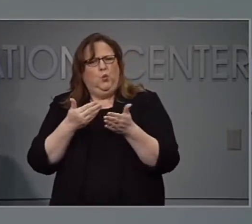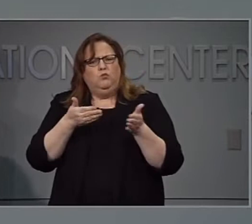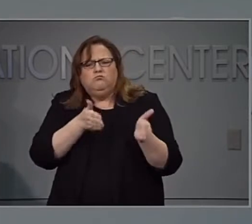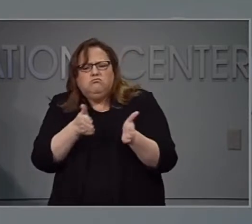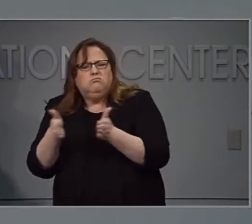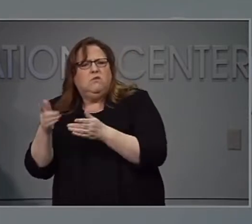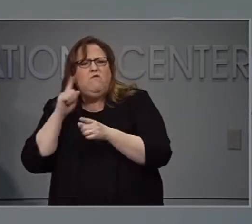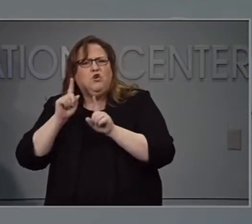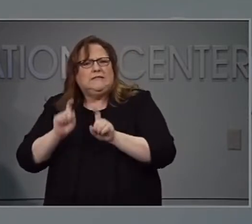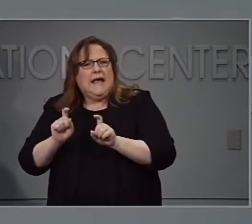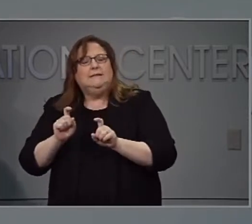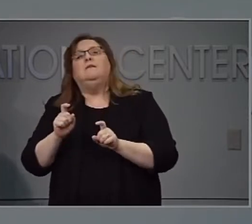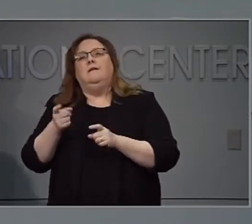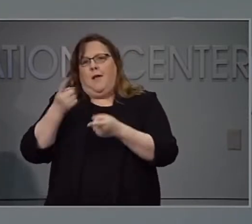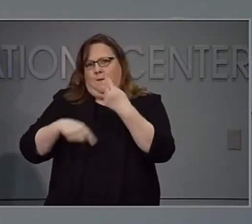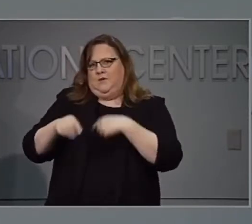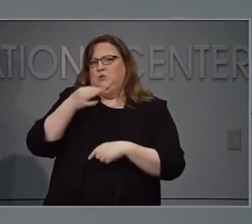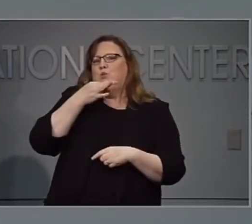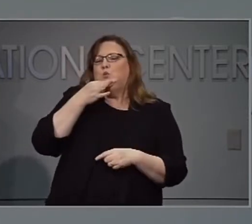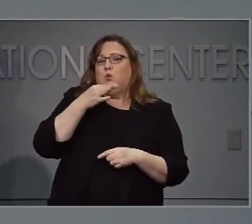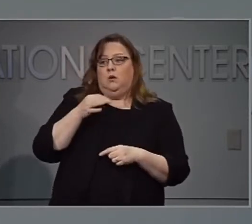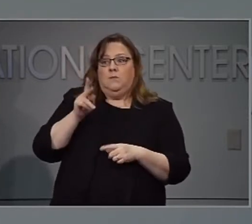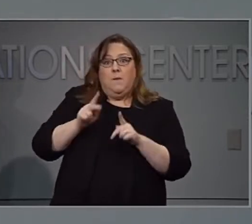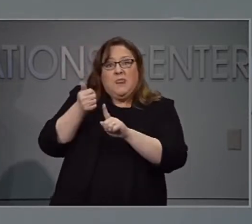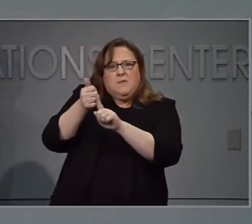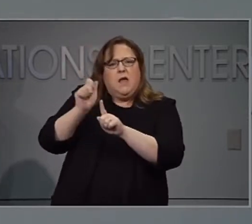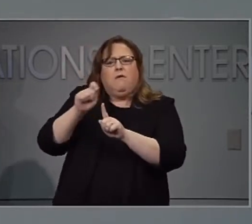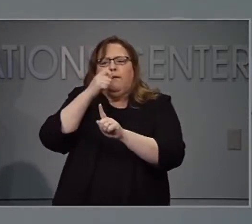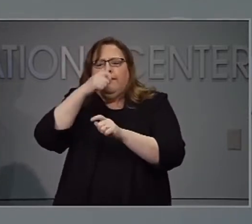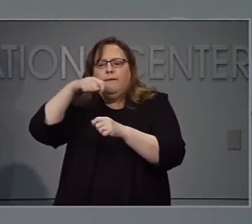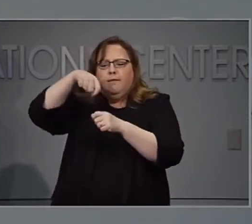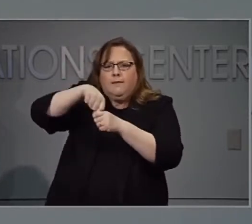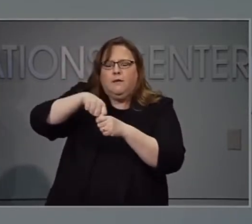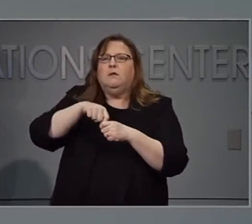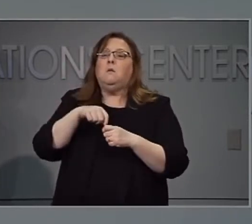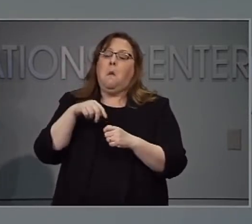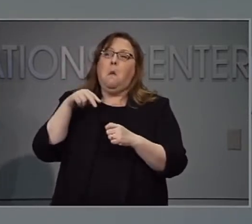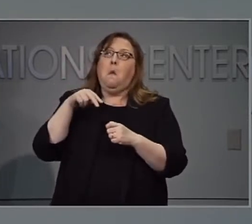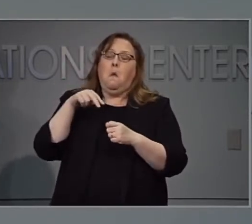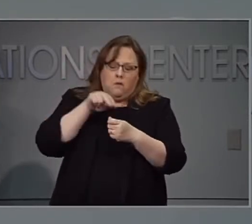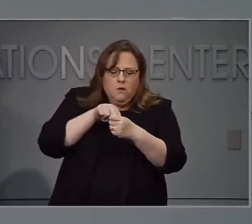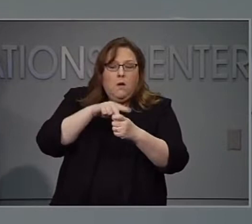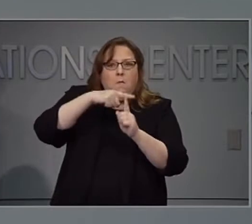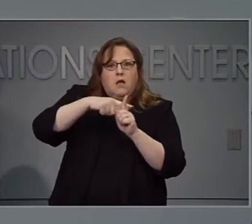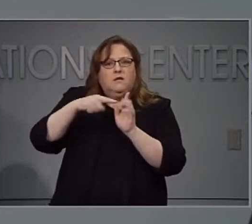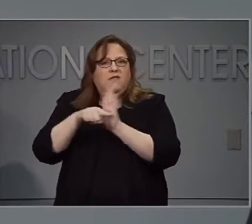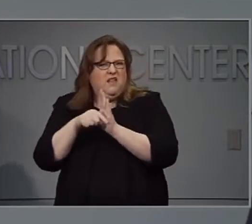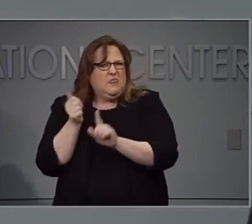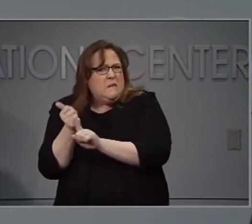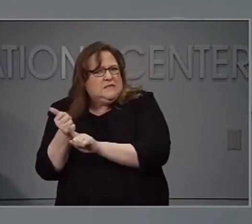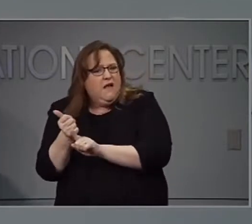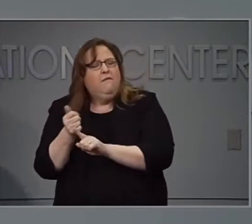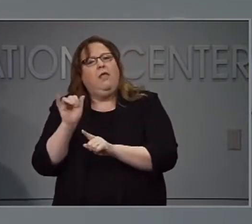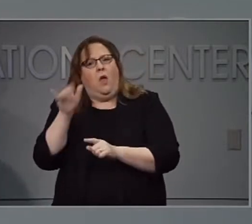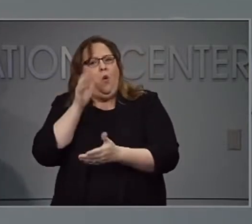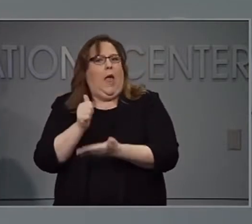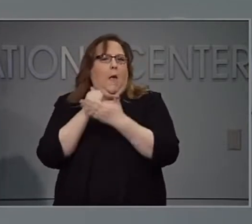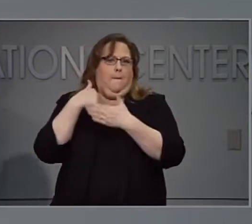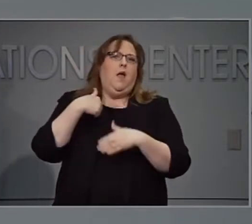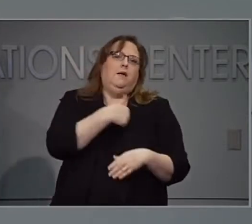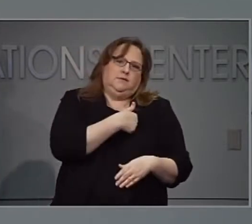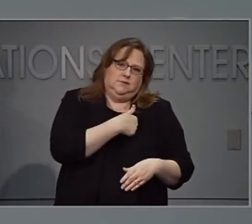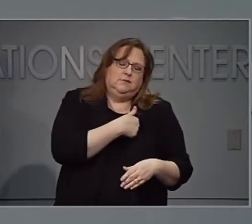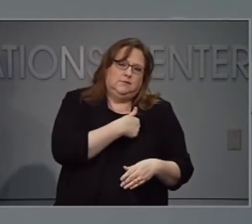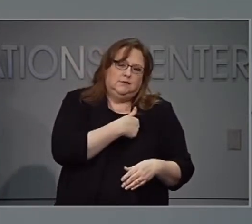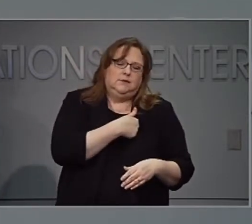can self-administer tests, which will save on our need for masks and other protective equipment. Because as the governor